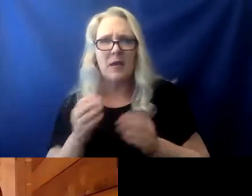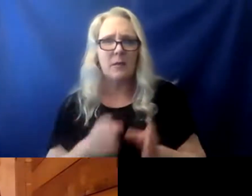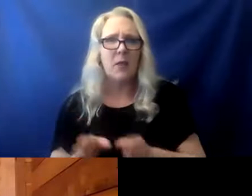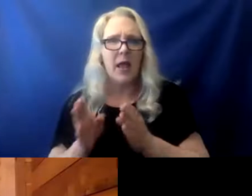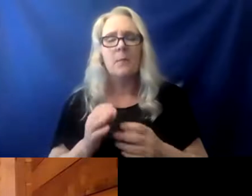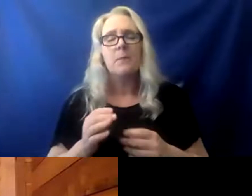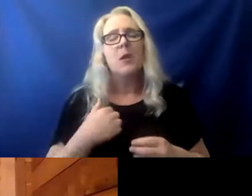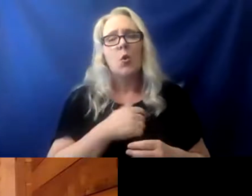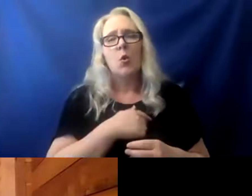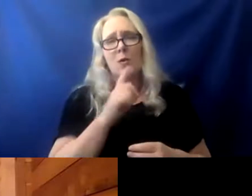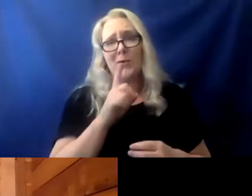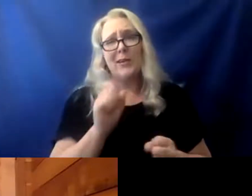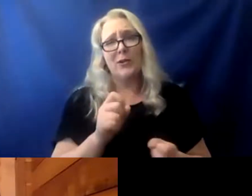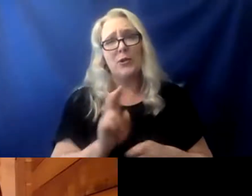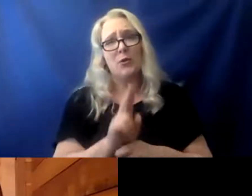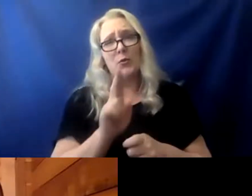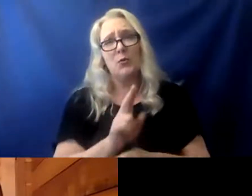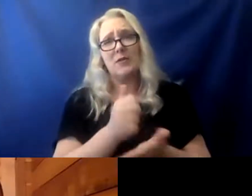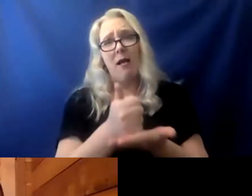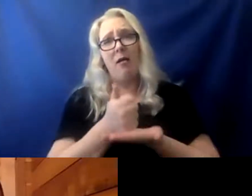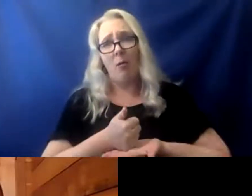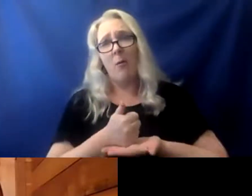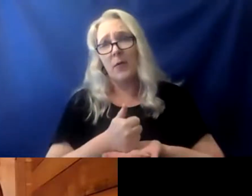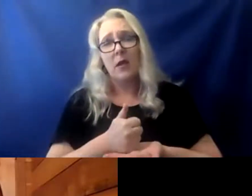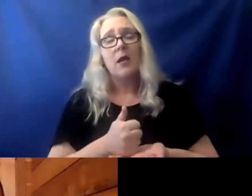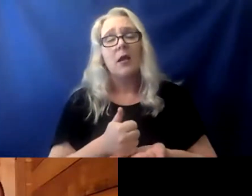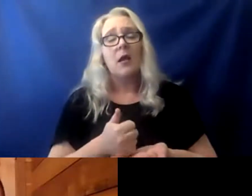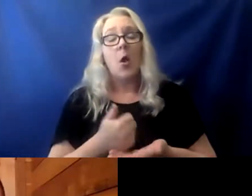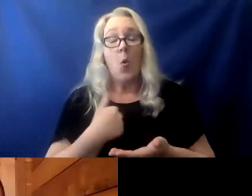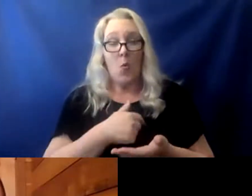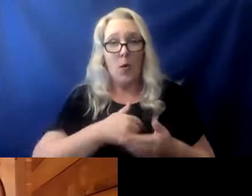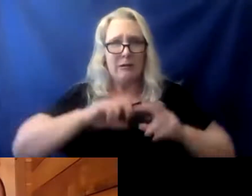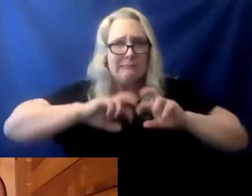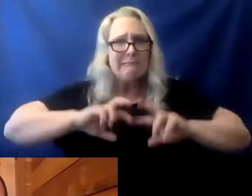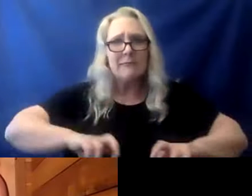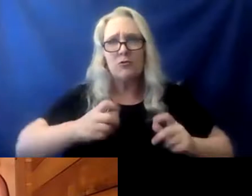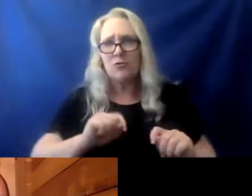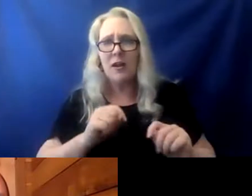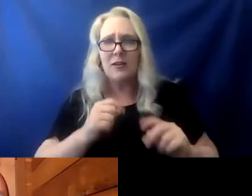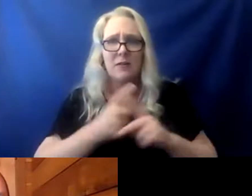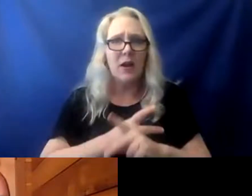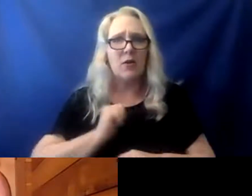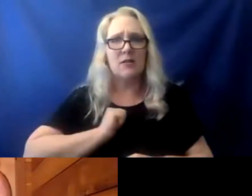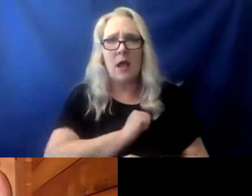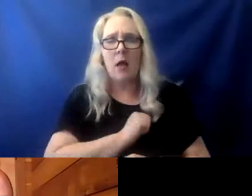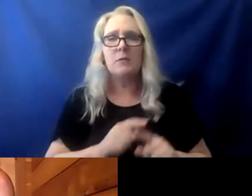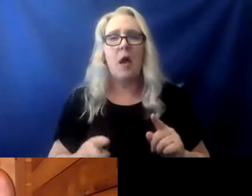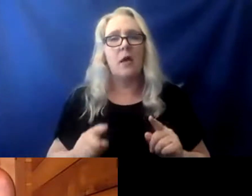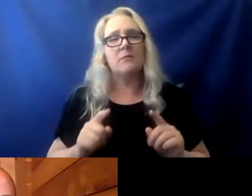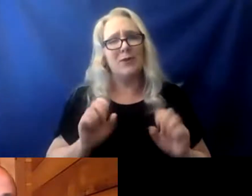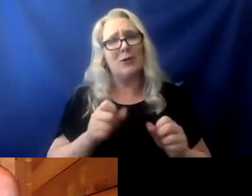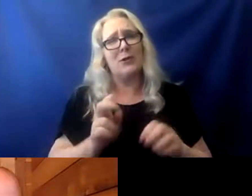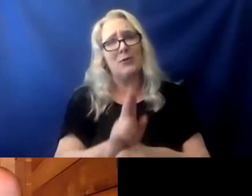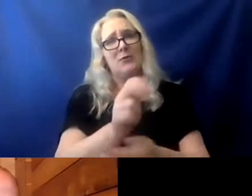could really use some help from, you know, we can continue to dig through these things and try to decipher them ourselves. We could really use some help